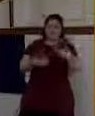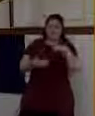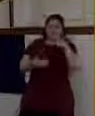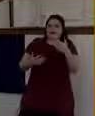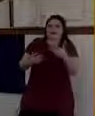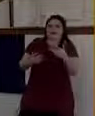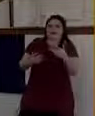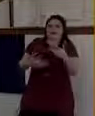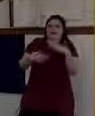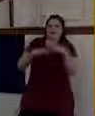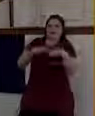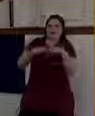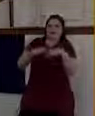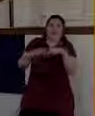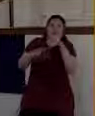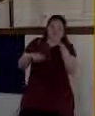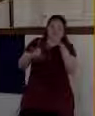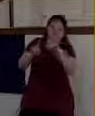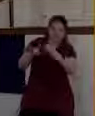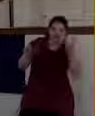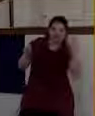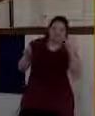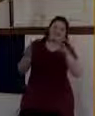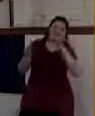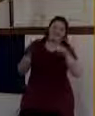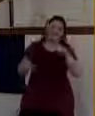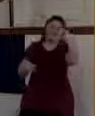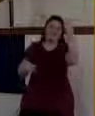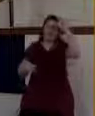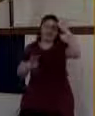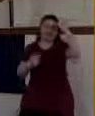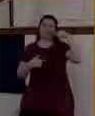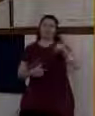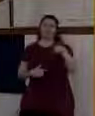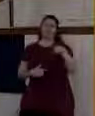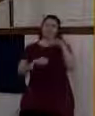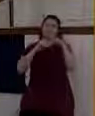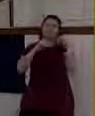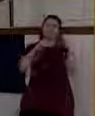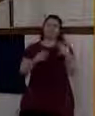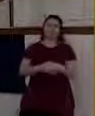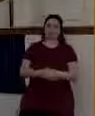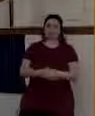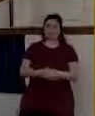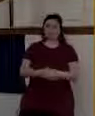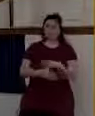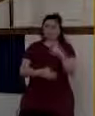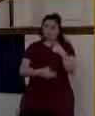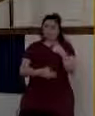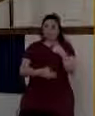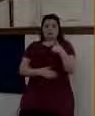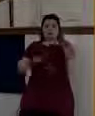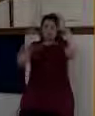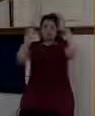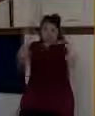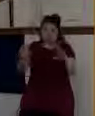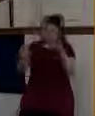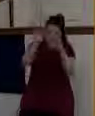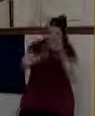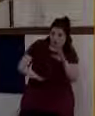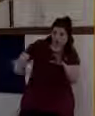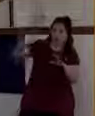much. But it's the truth. Every sermon that comes across the pulpit every Sunday all over this country are preached by sinners.